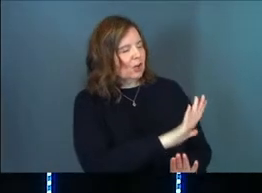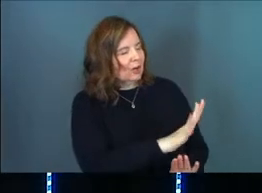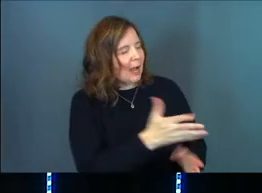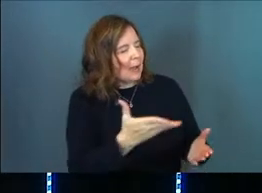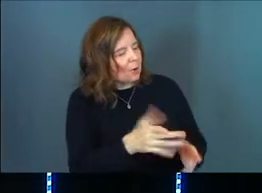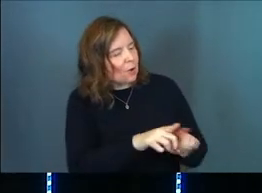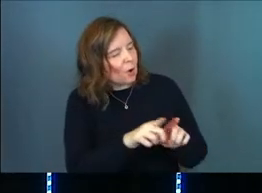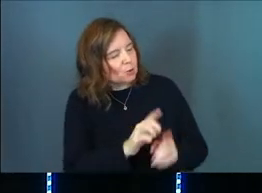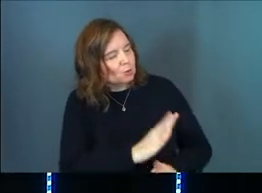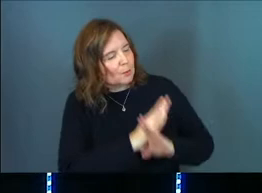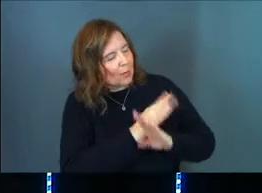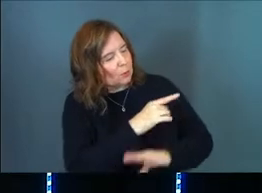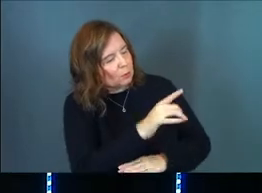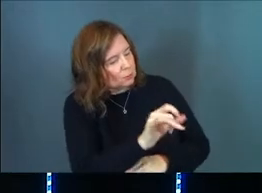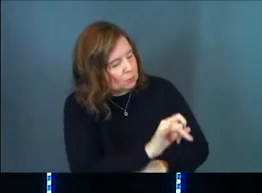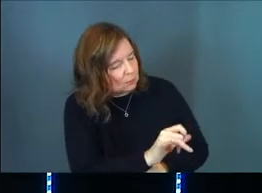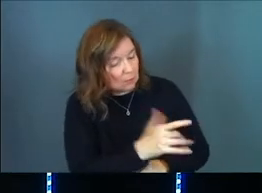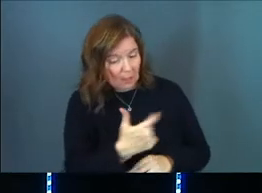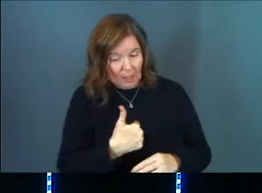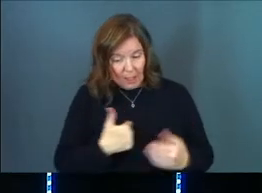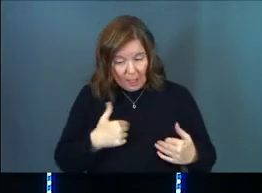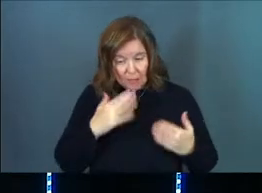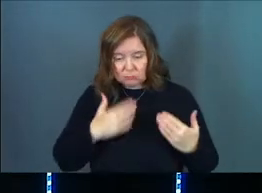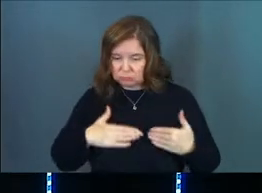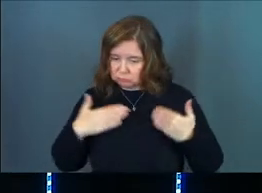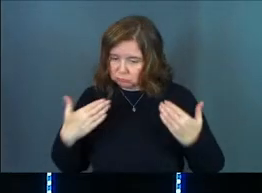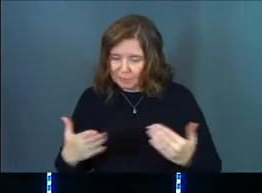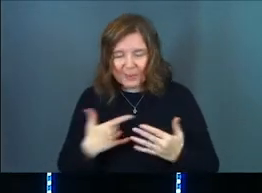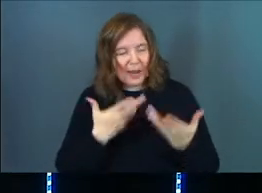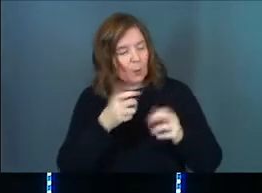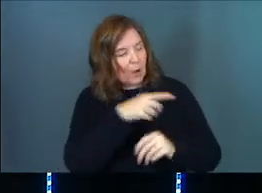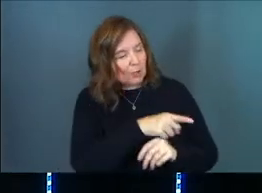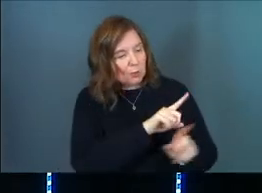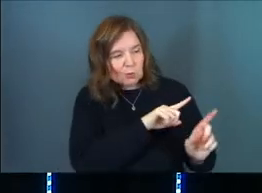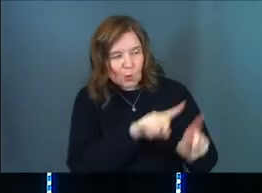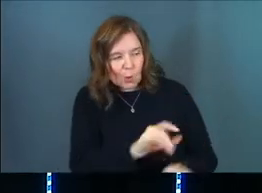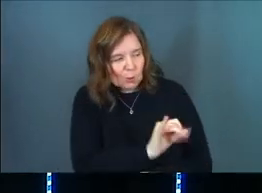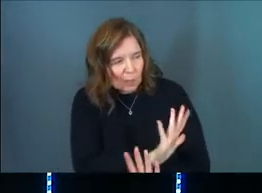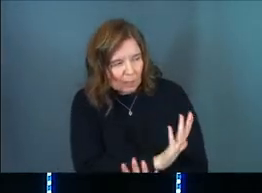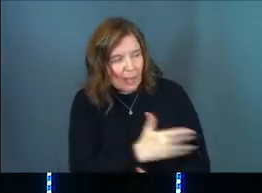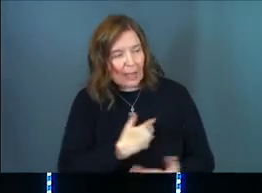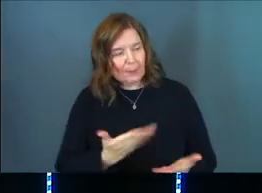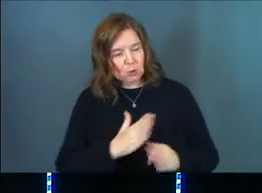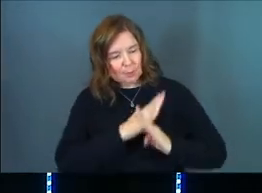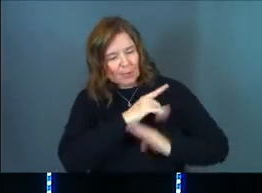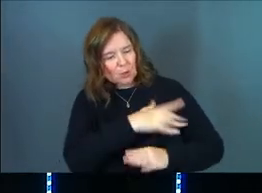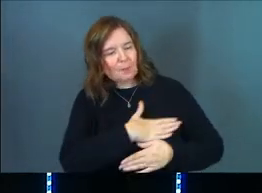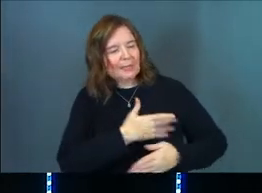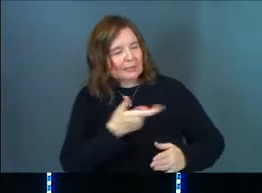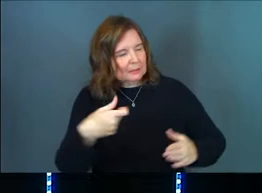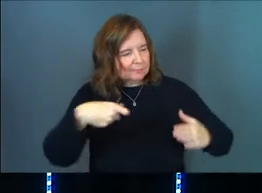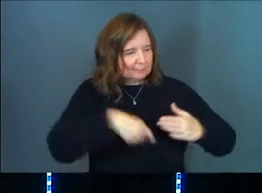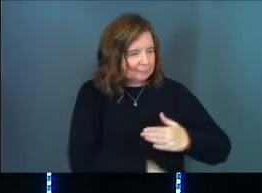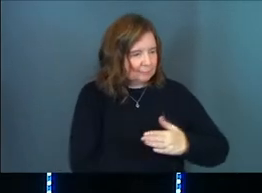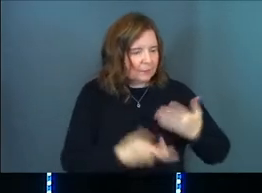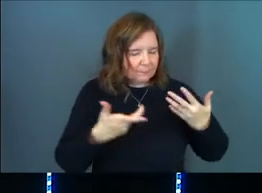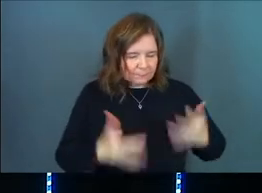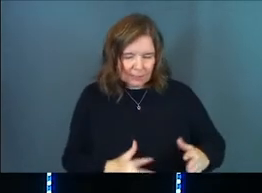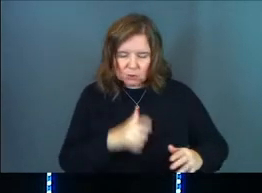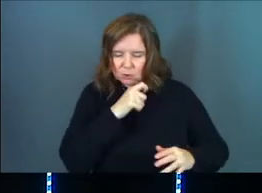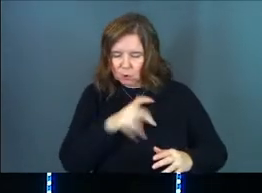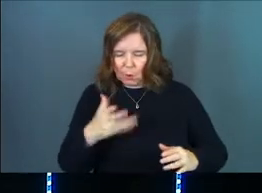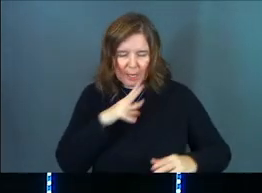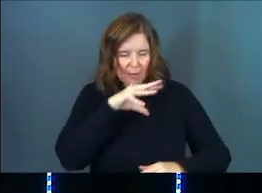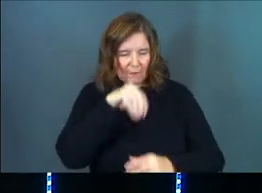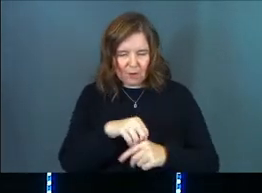listen, I'm here also to protect you. Like, I'm going willingly, but I don't want you to go. I'm here to protect you. Please put the sword away.